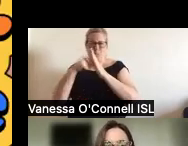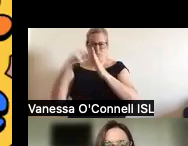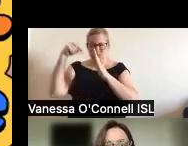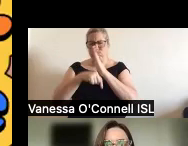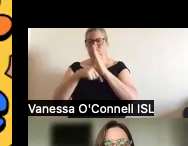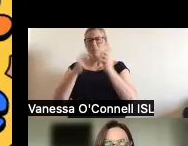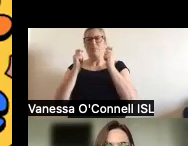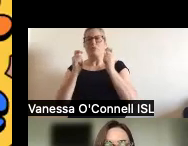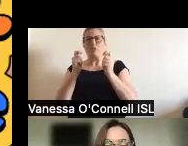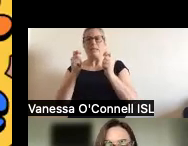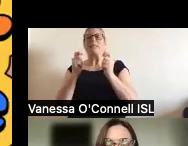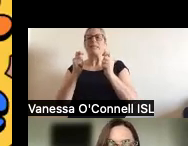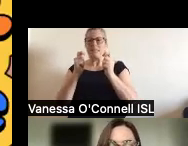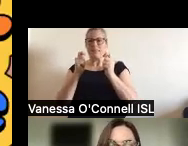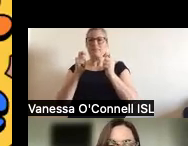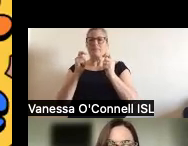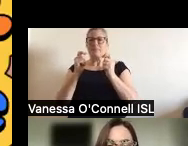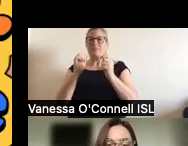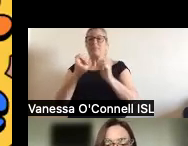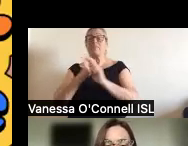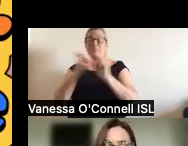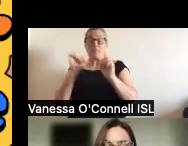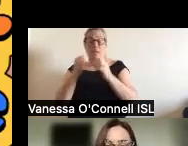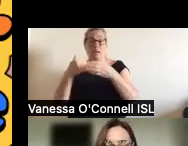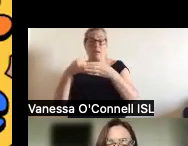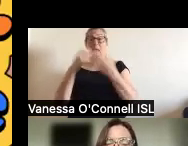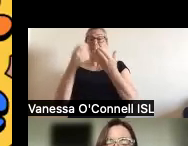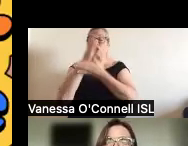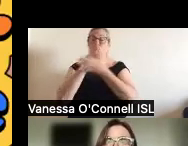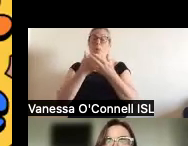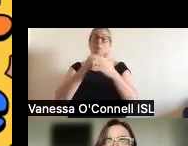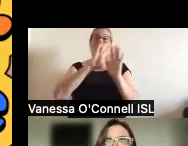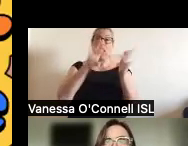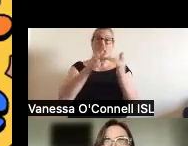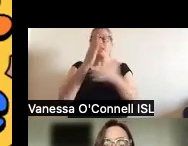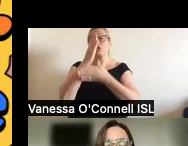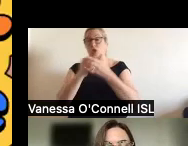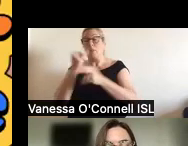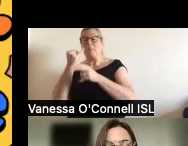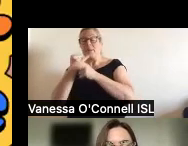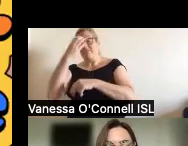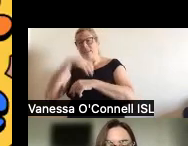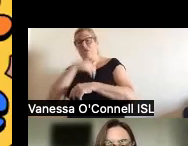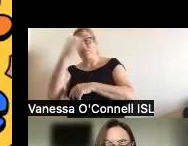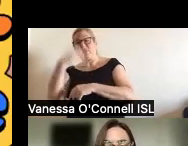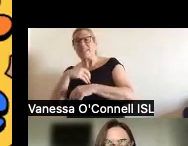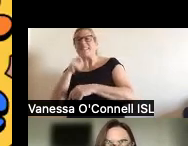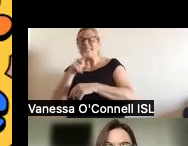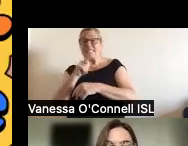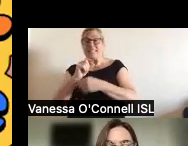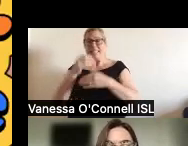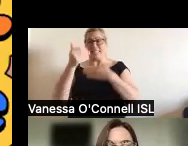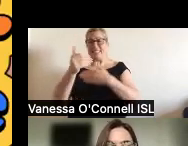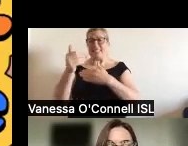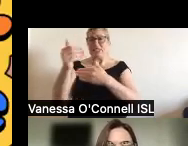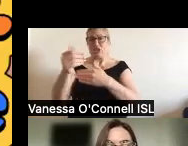session with a combination of online and in-person support. These sessions will target the